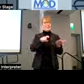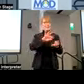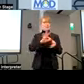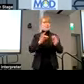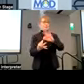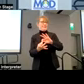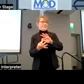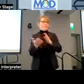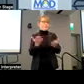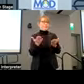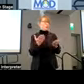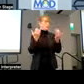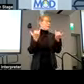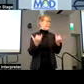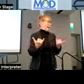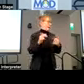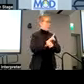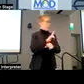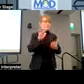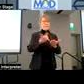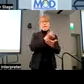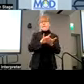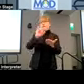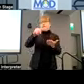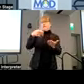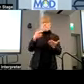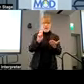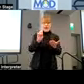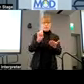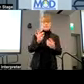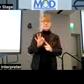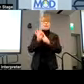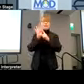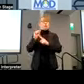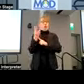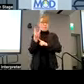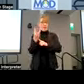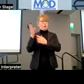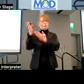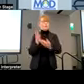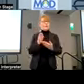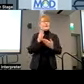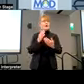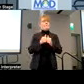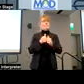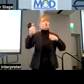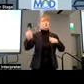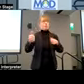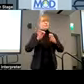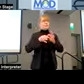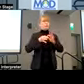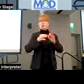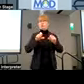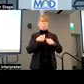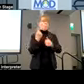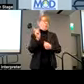And so we are now using iPads equipped with specialized software that can bring virtual interpreters to our patients wherever they are.